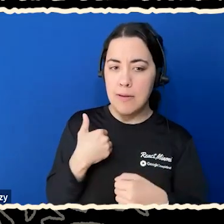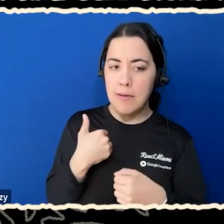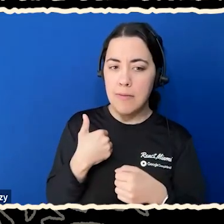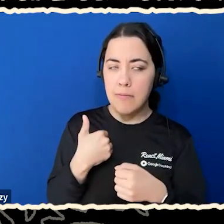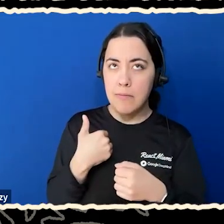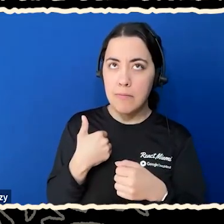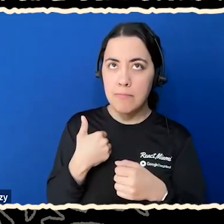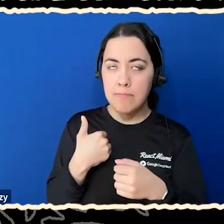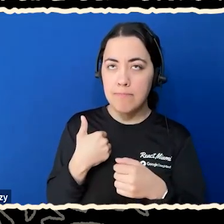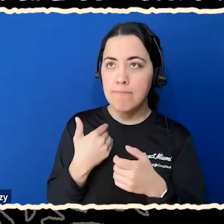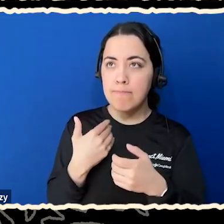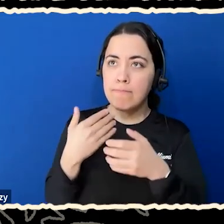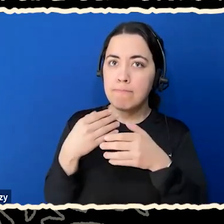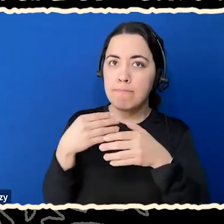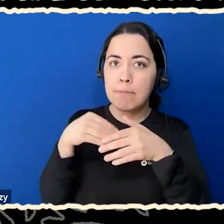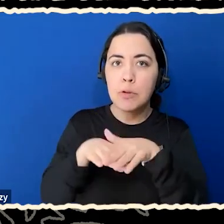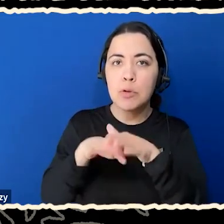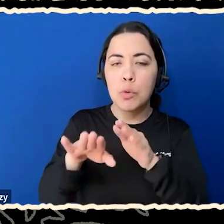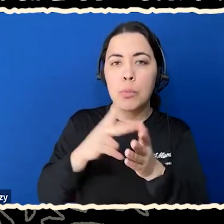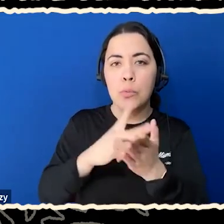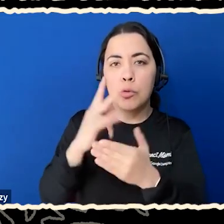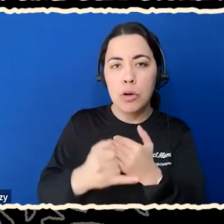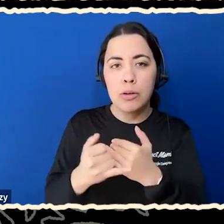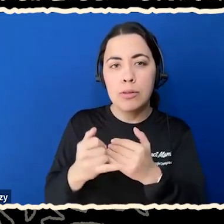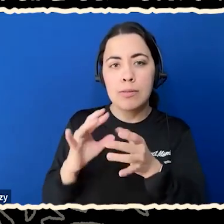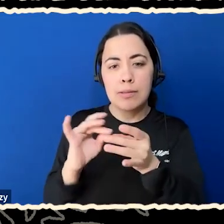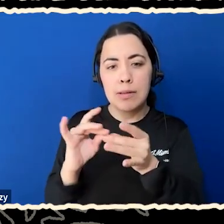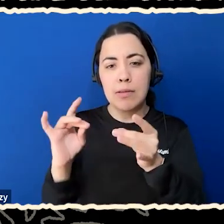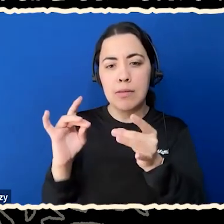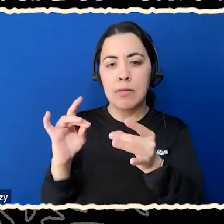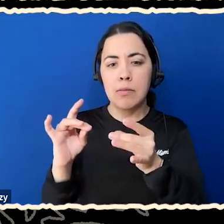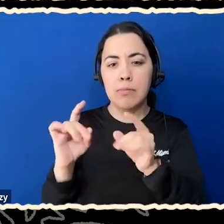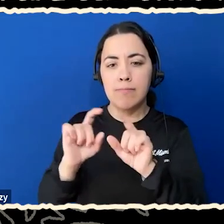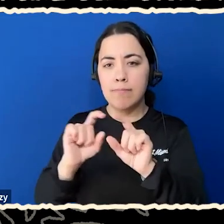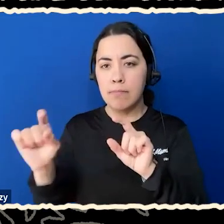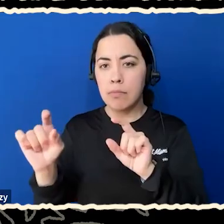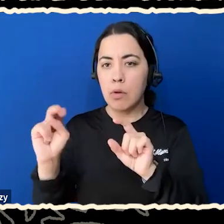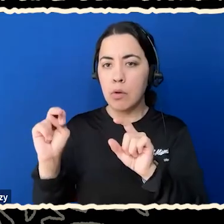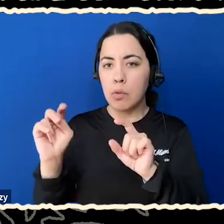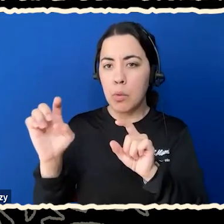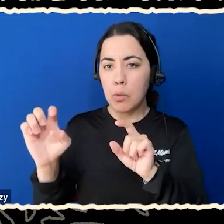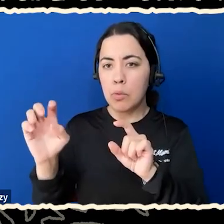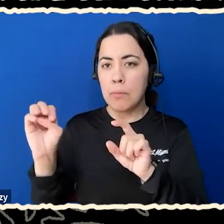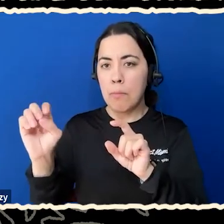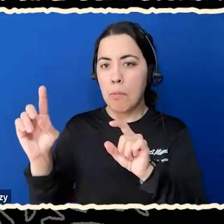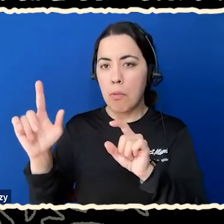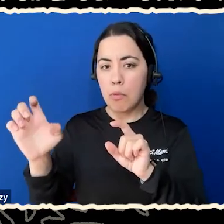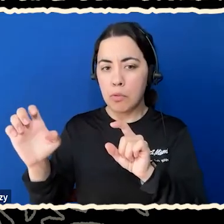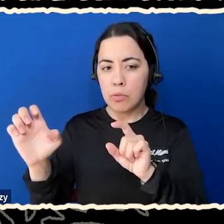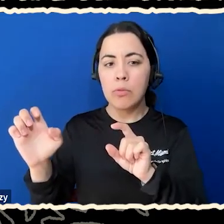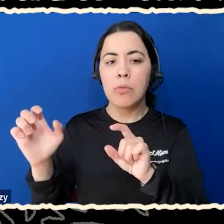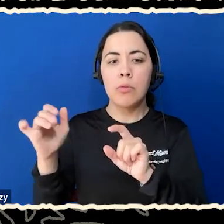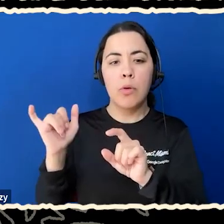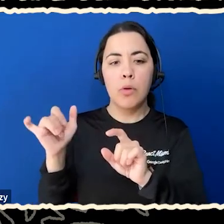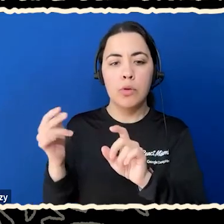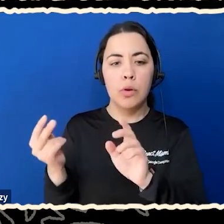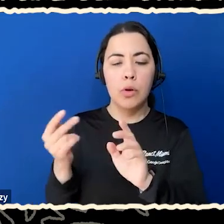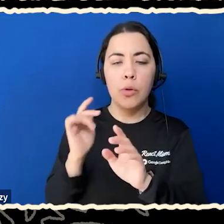project bundled inside node modules. The native artifacts are also pre-built and packaged with the tarbals.